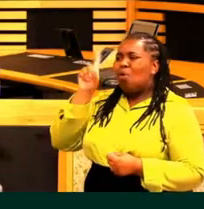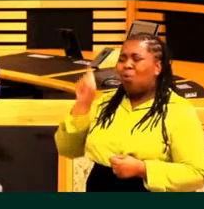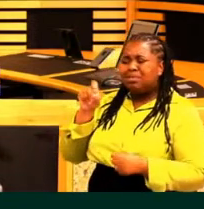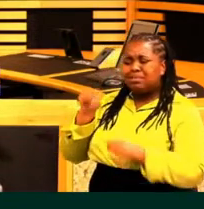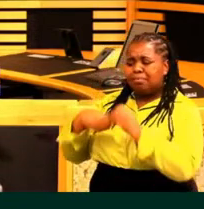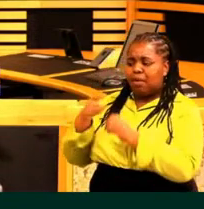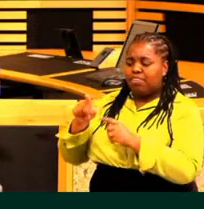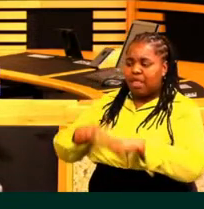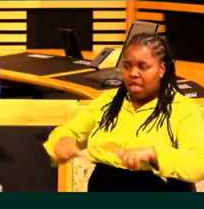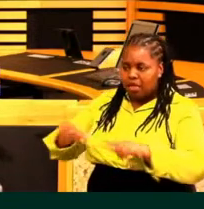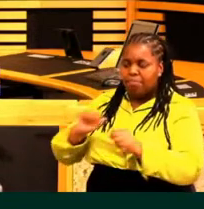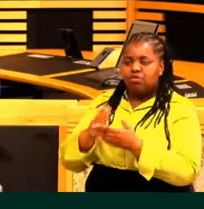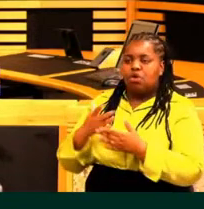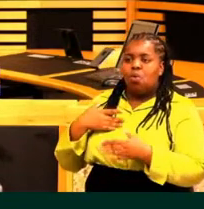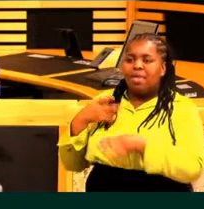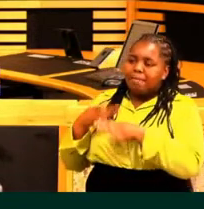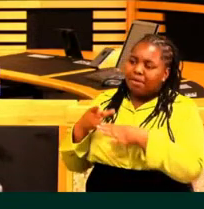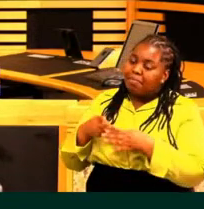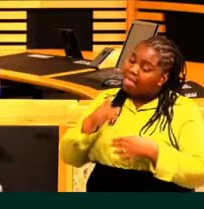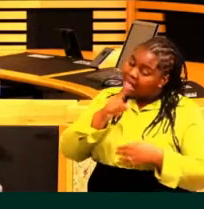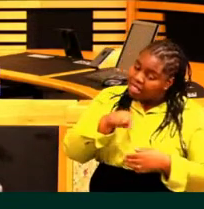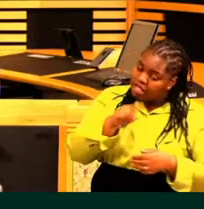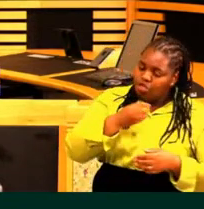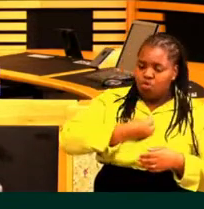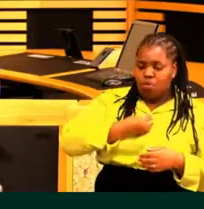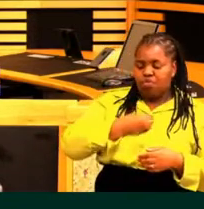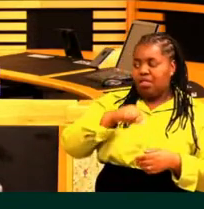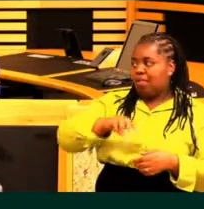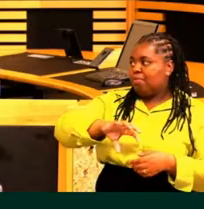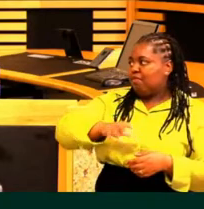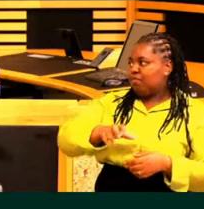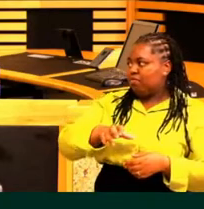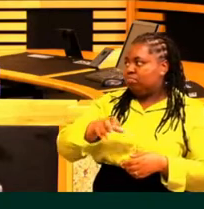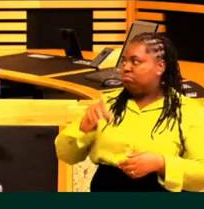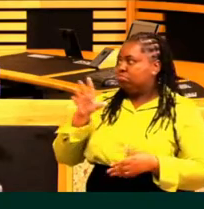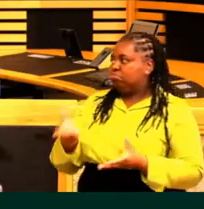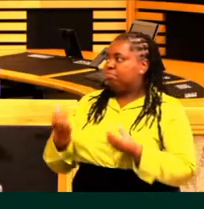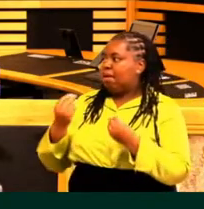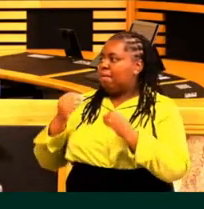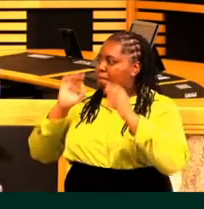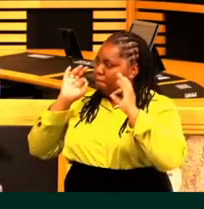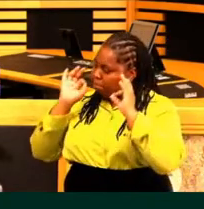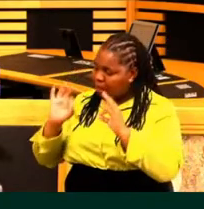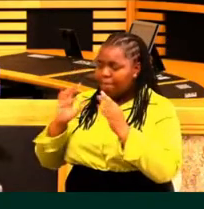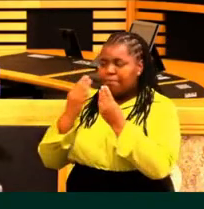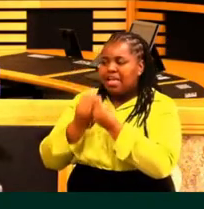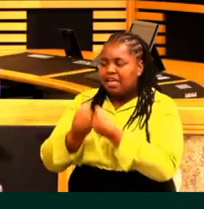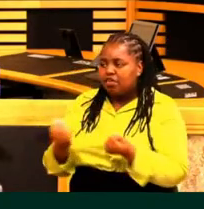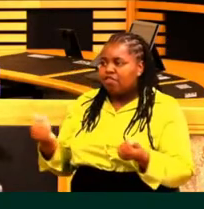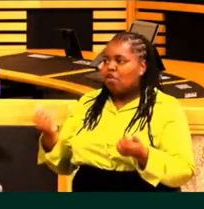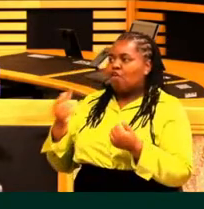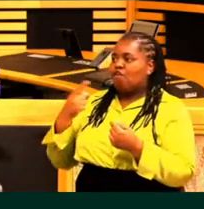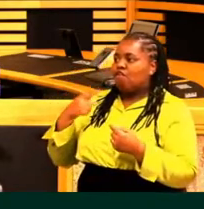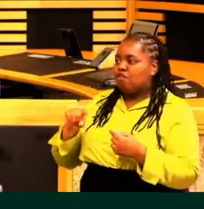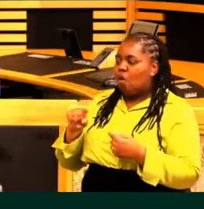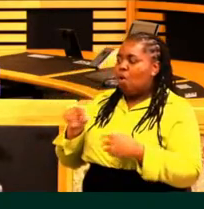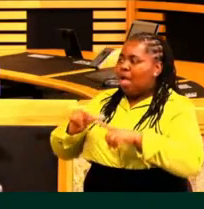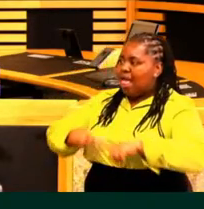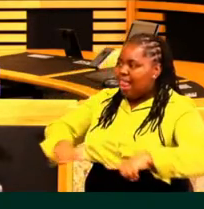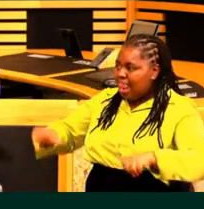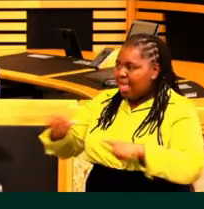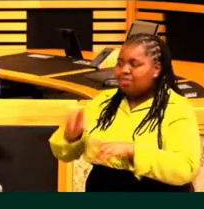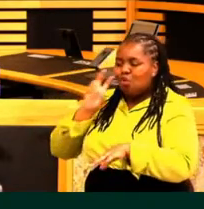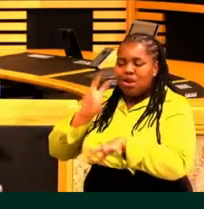so as to prepare the youth of the province for the inevitable eminent revolution of land exploration without